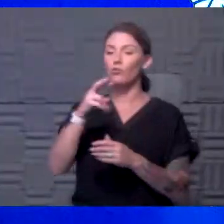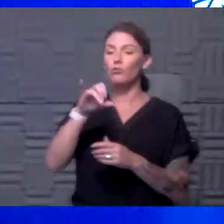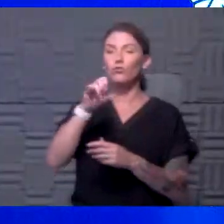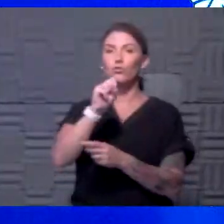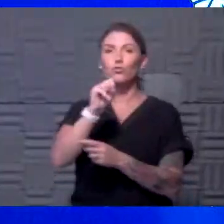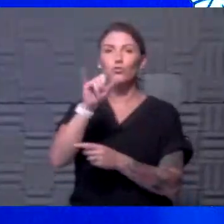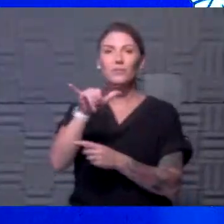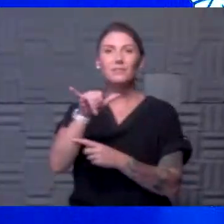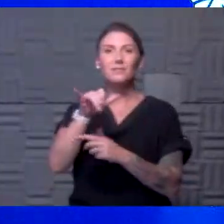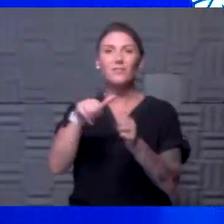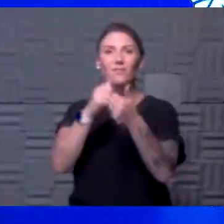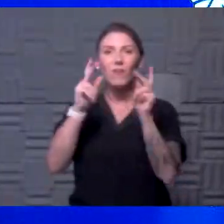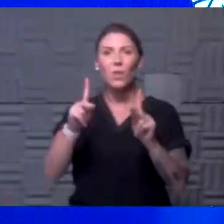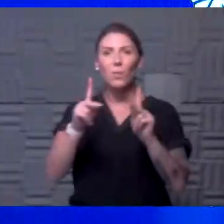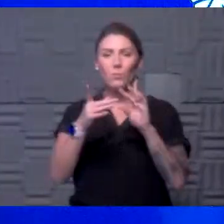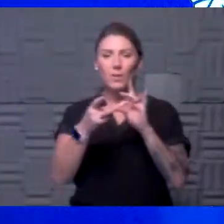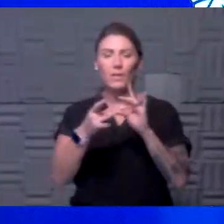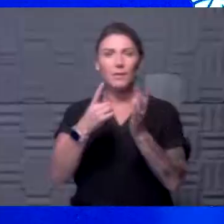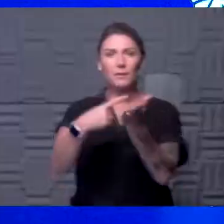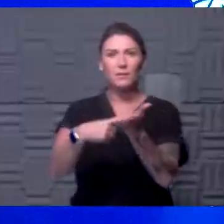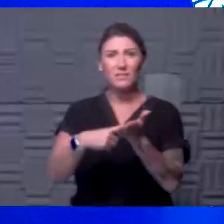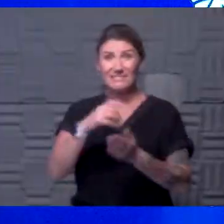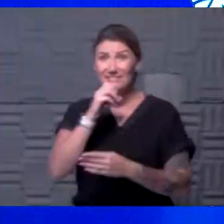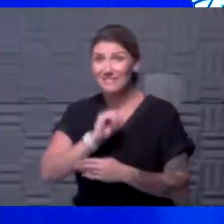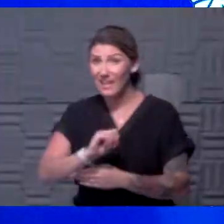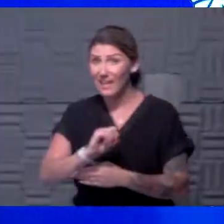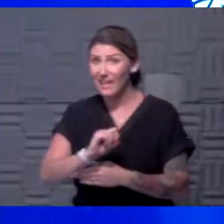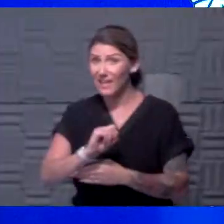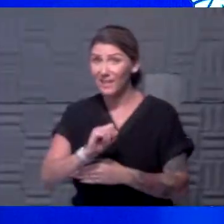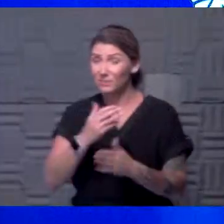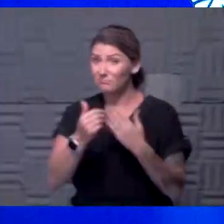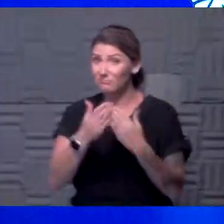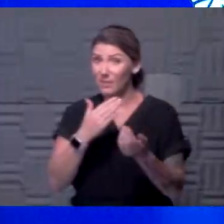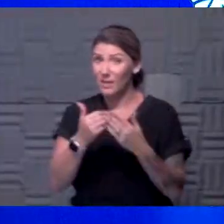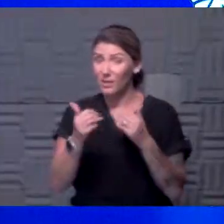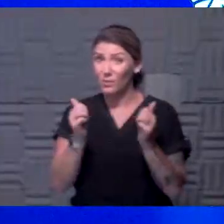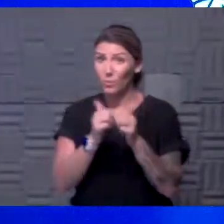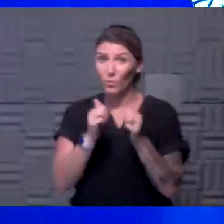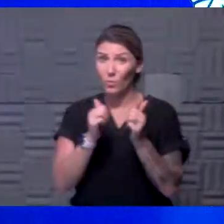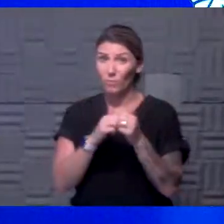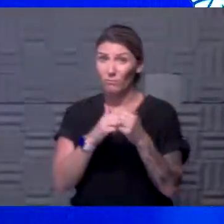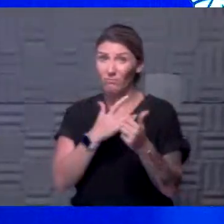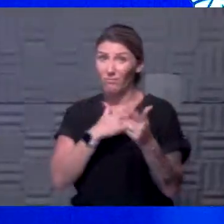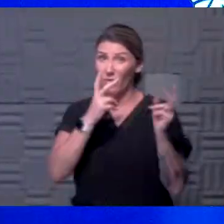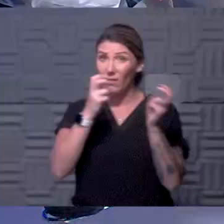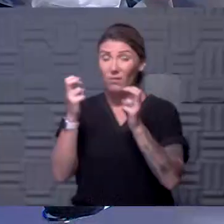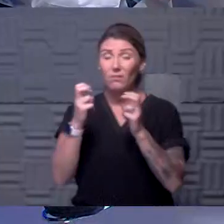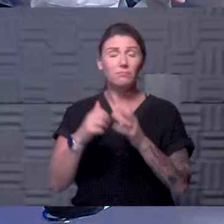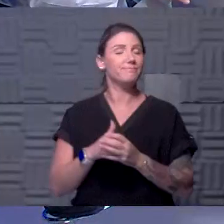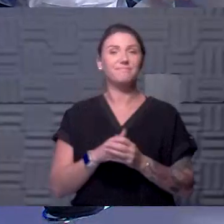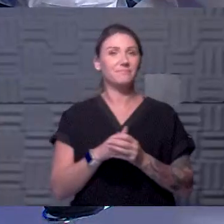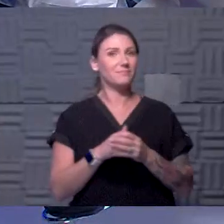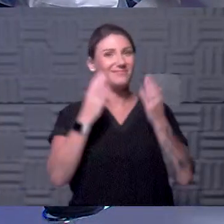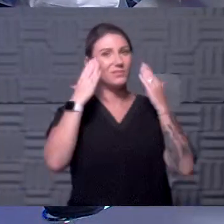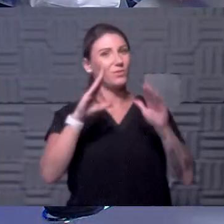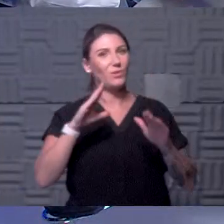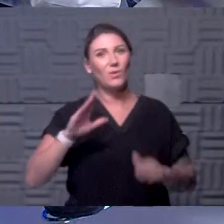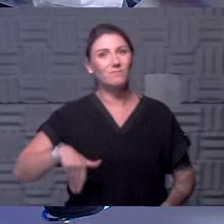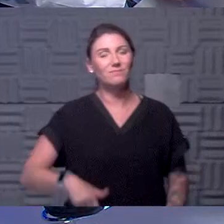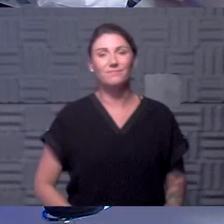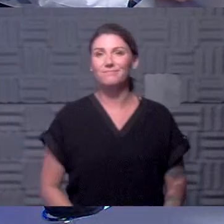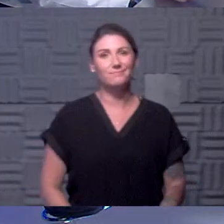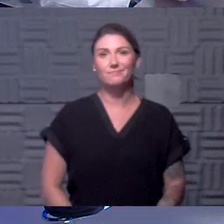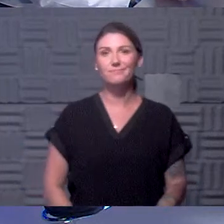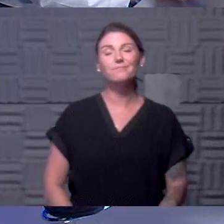to the discussion. Does age matter with the risk for myocarditis? What was the study? Yeah, we don't know. Adults? We just don't know